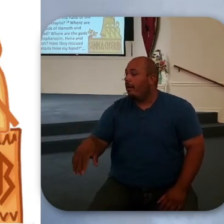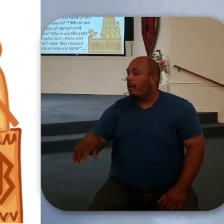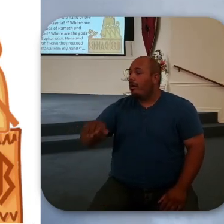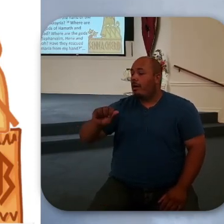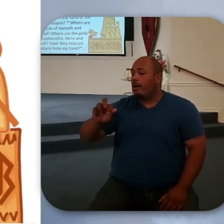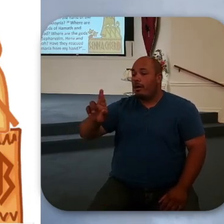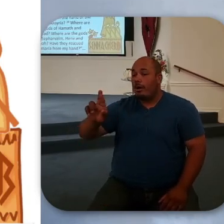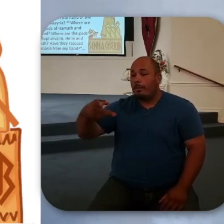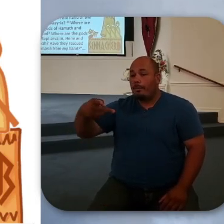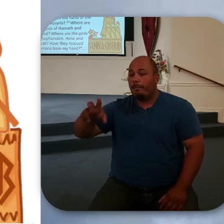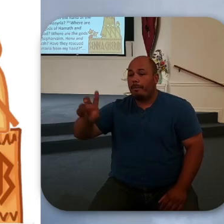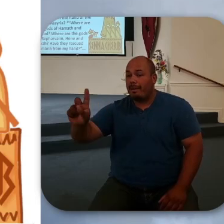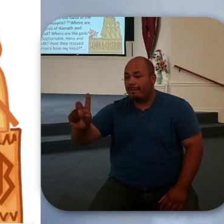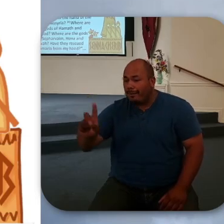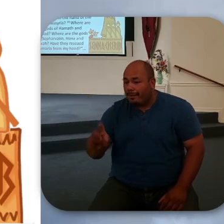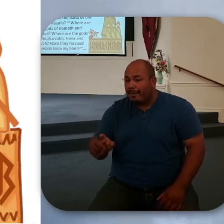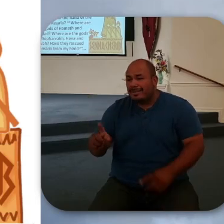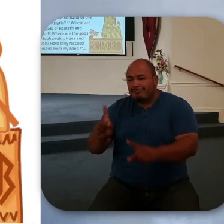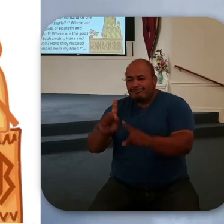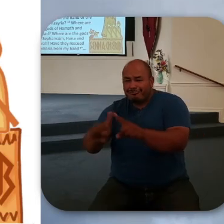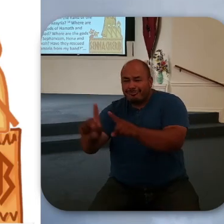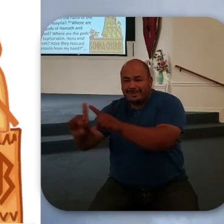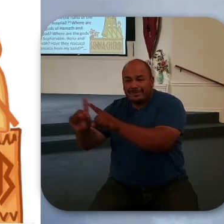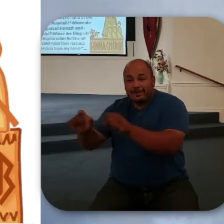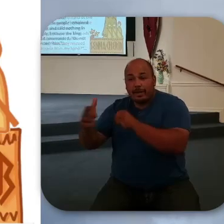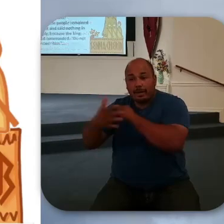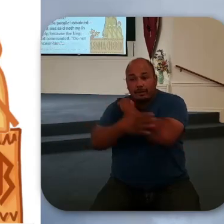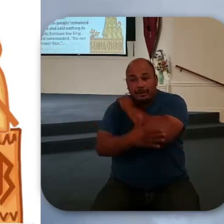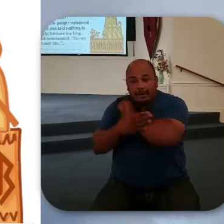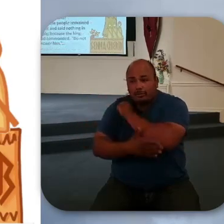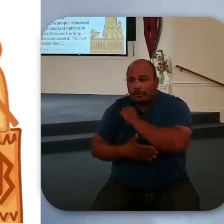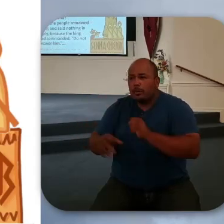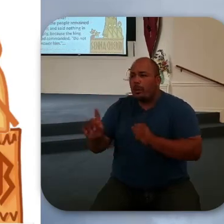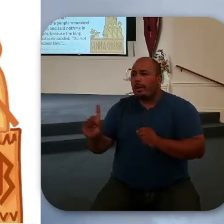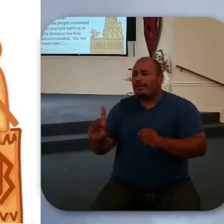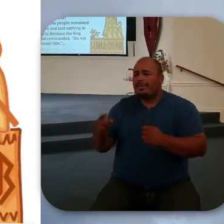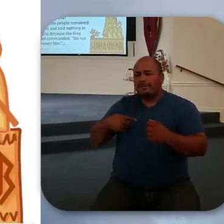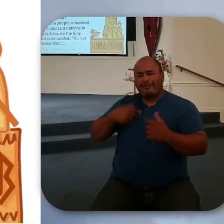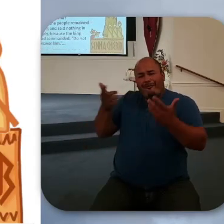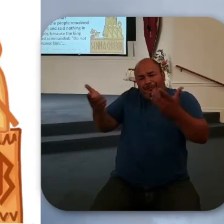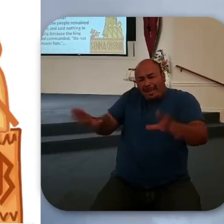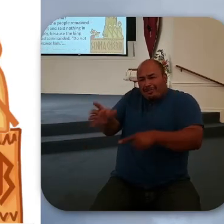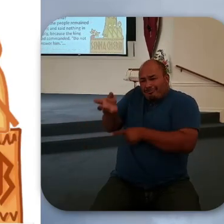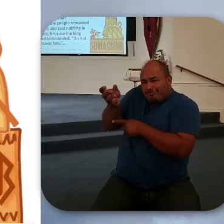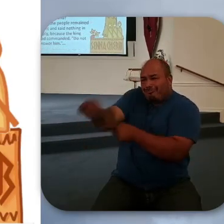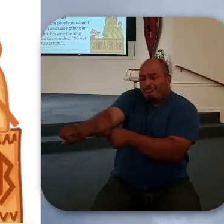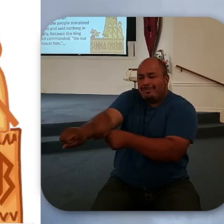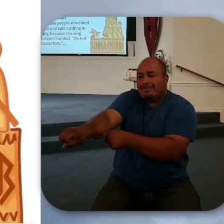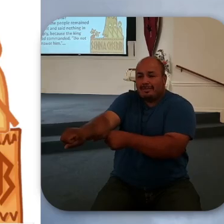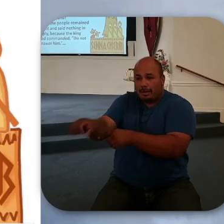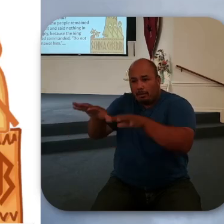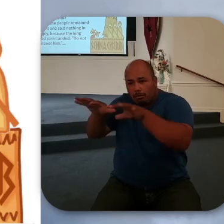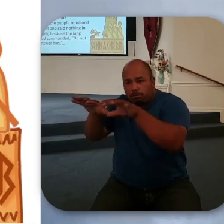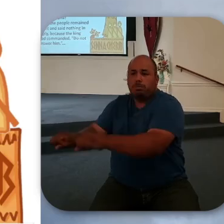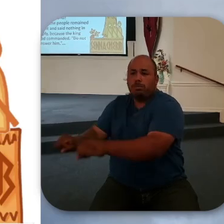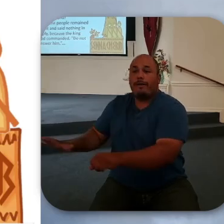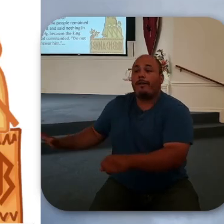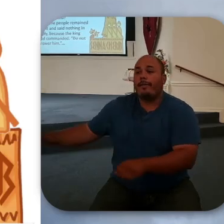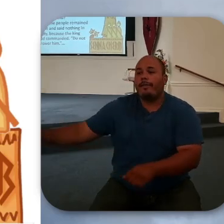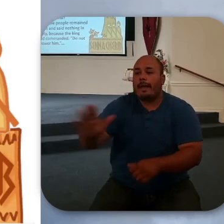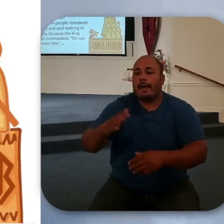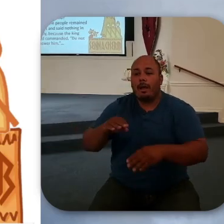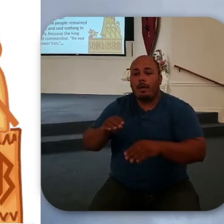Hena, and Ivah? Have they rescued Samaria from my hand? Who of all the gods of these countries has been able to save his land